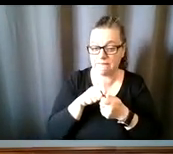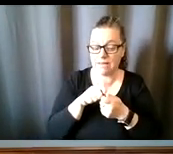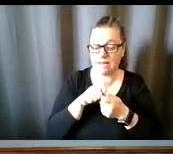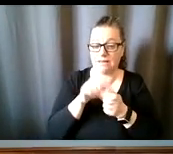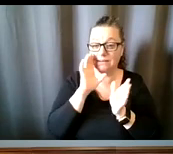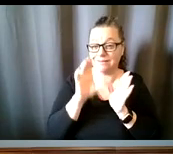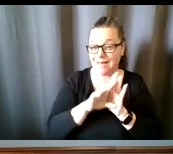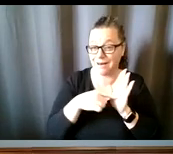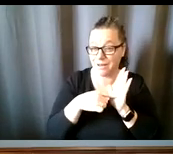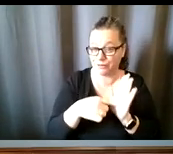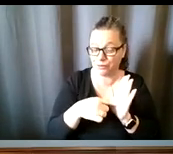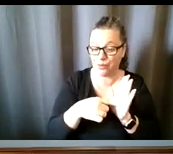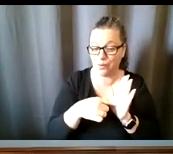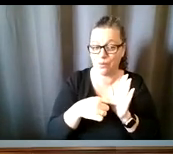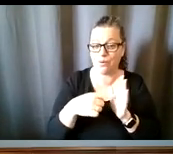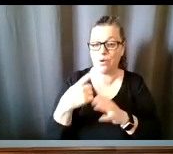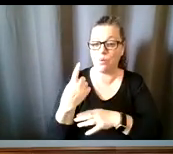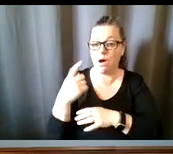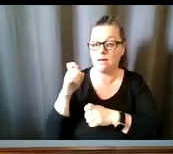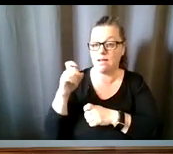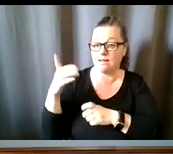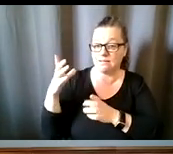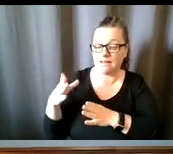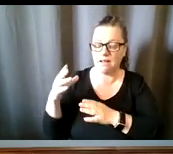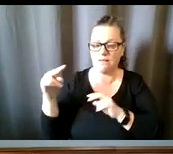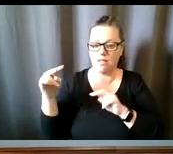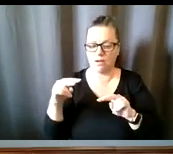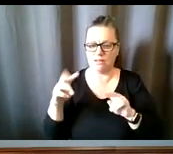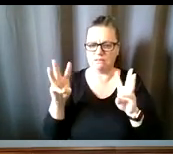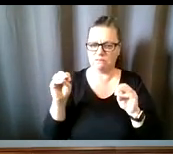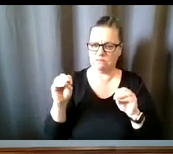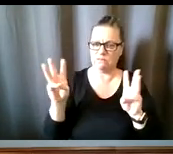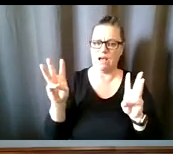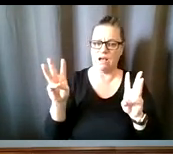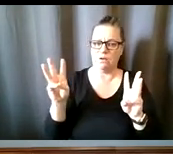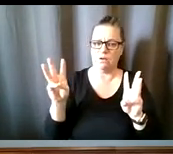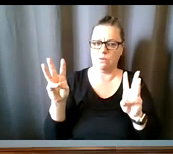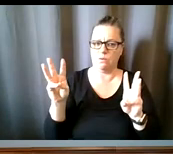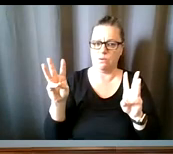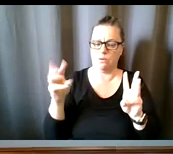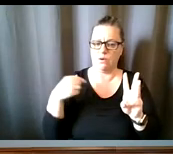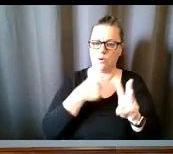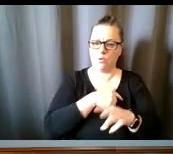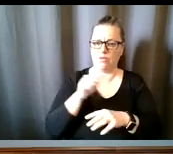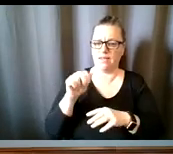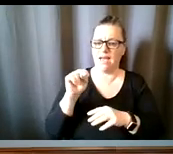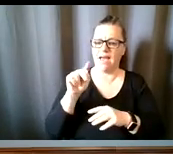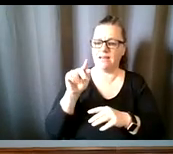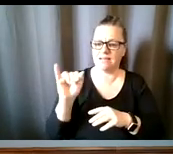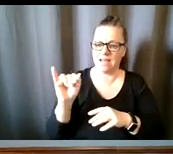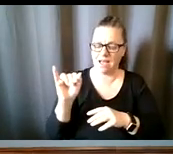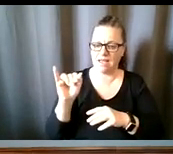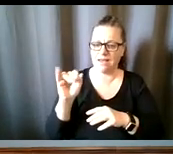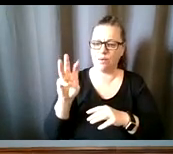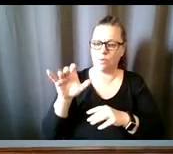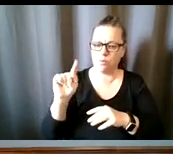that I showed, and one of the executives went ahead and looked at it and said, wow, we're the anti-Walt Disney. We destroy people's